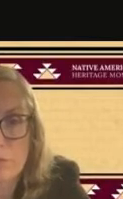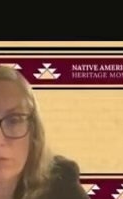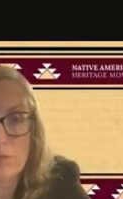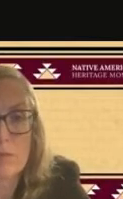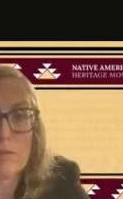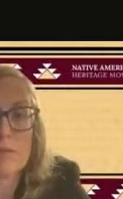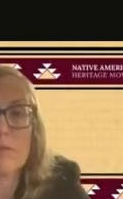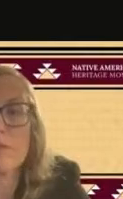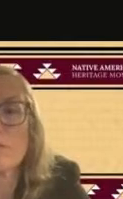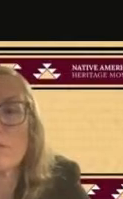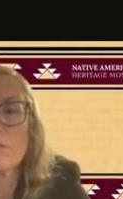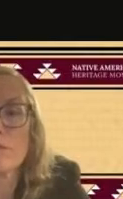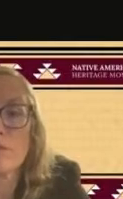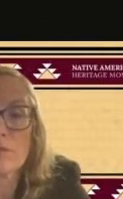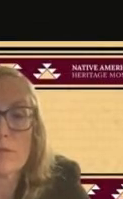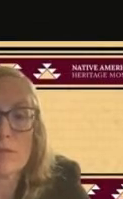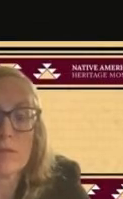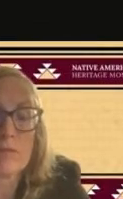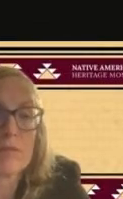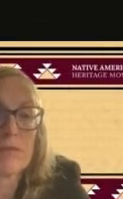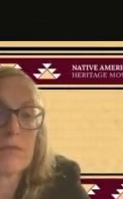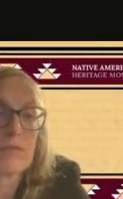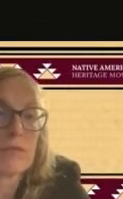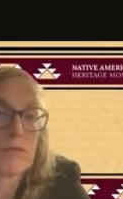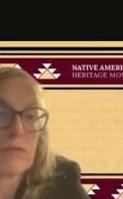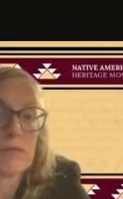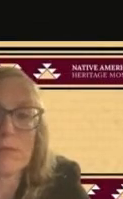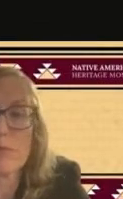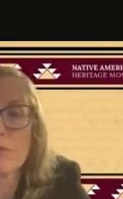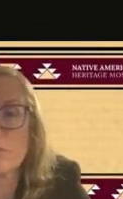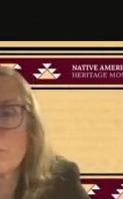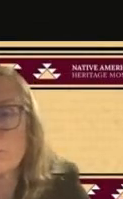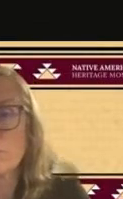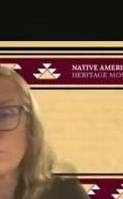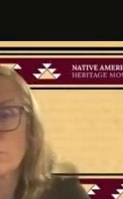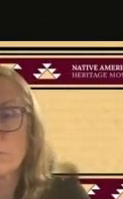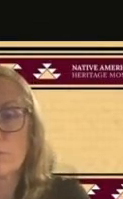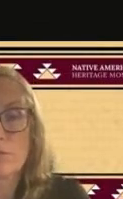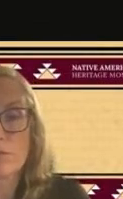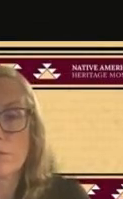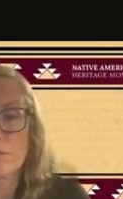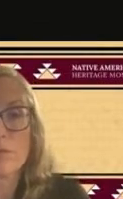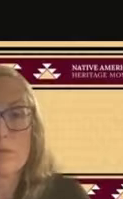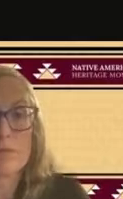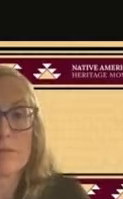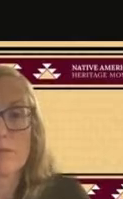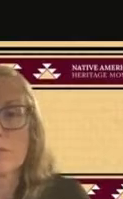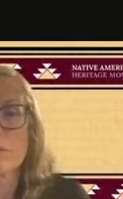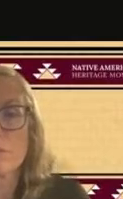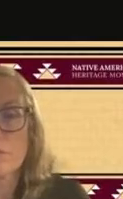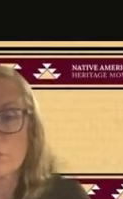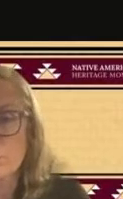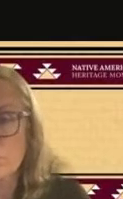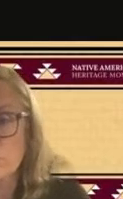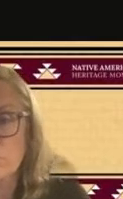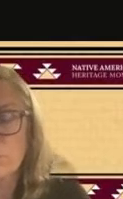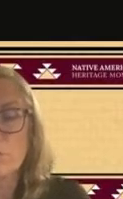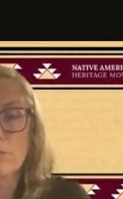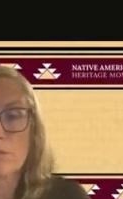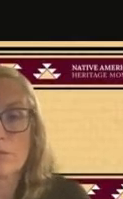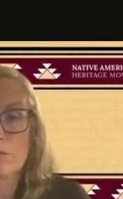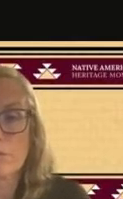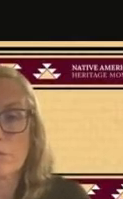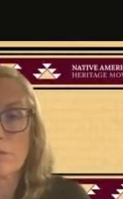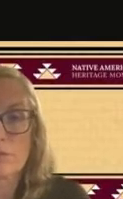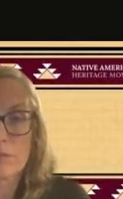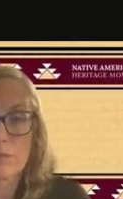to Kathleen and or myself. Our emails are prominent. You can give them our email address. You can just go to the Salem-Keizer web. It's not hard for